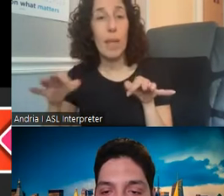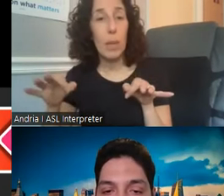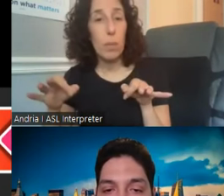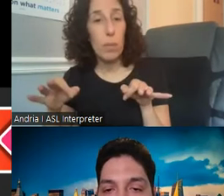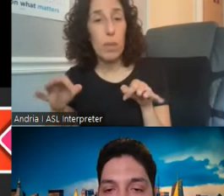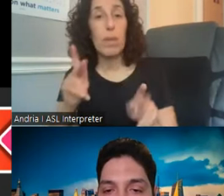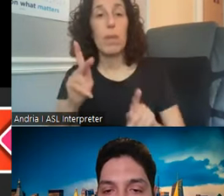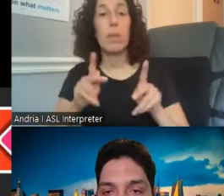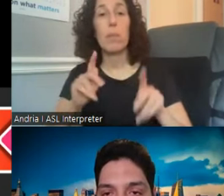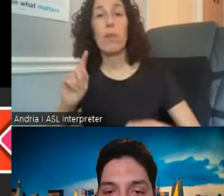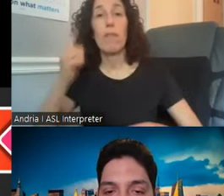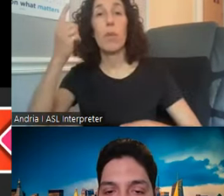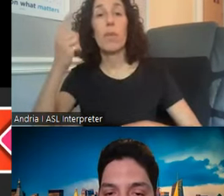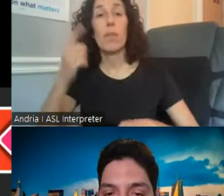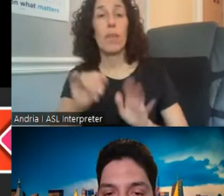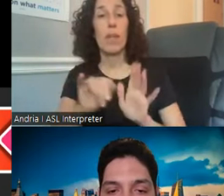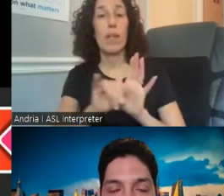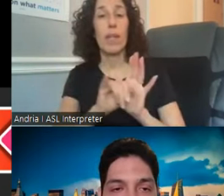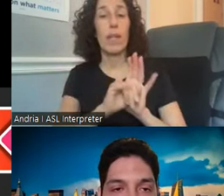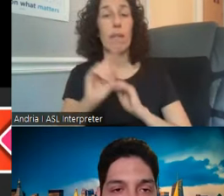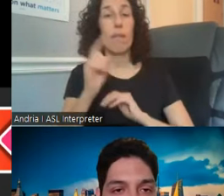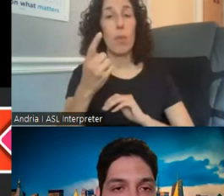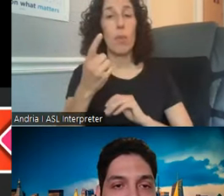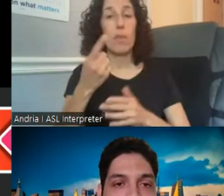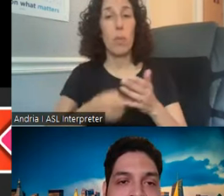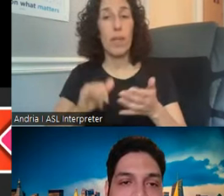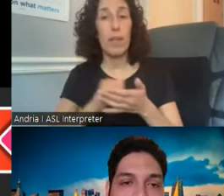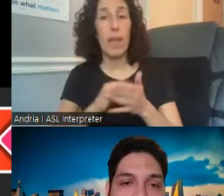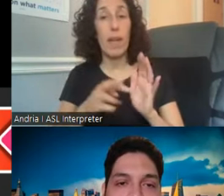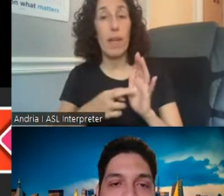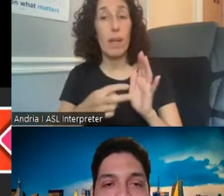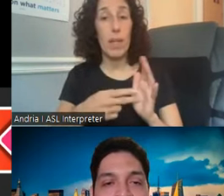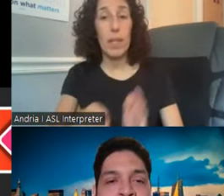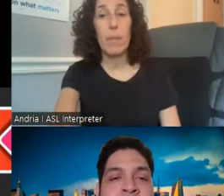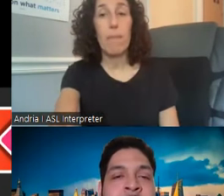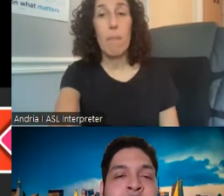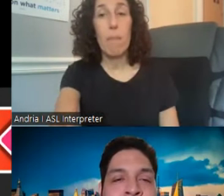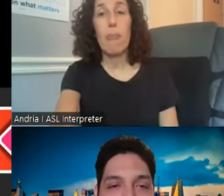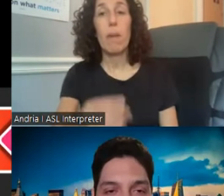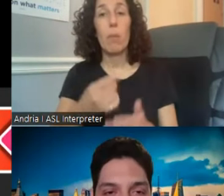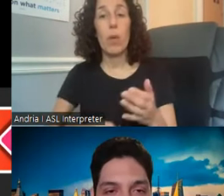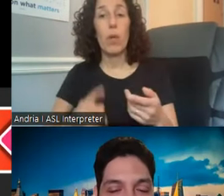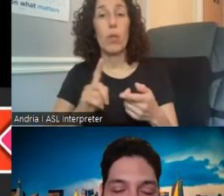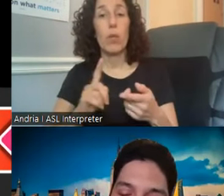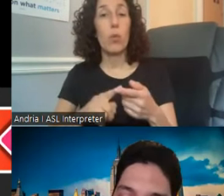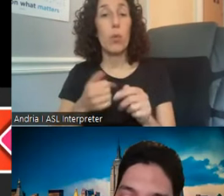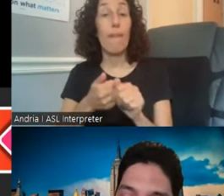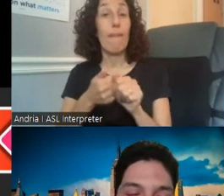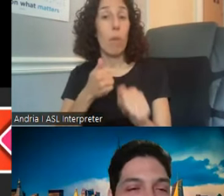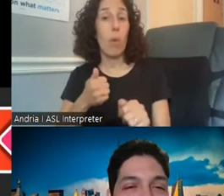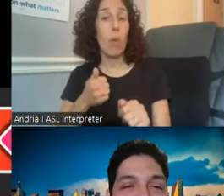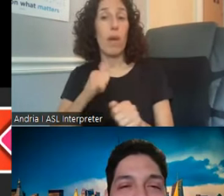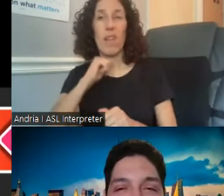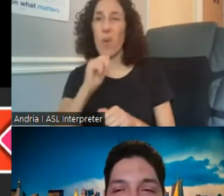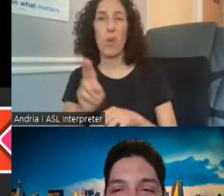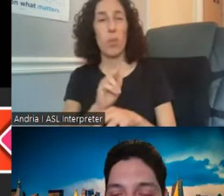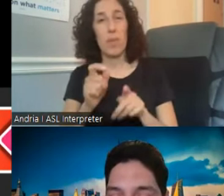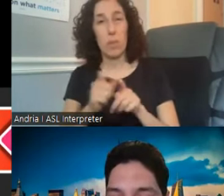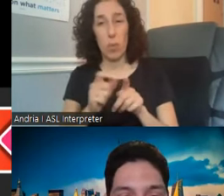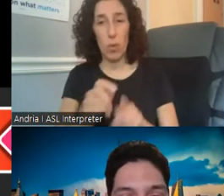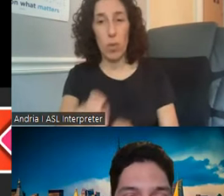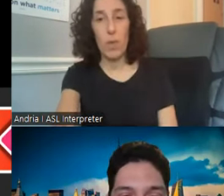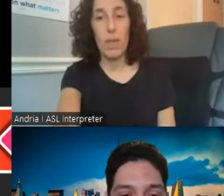versus identity first, what that means, and things to avoid. Things I would never like to hear again, but we'll go into that